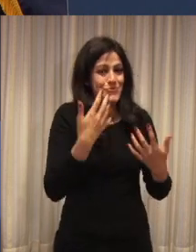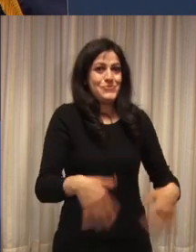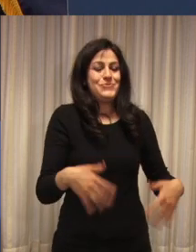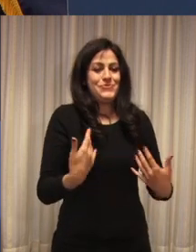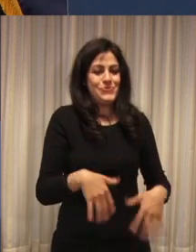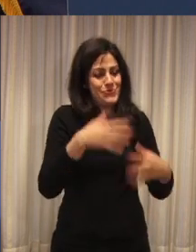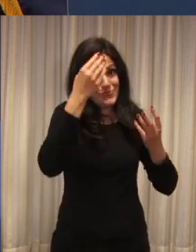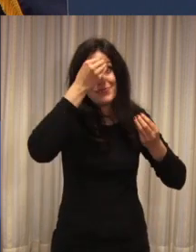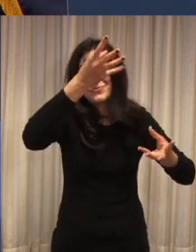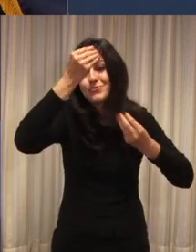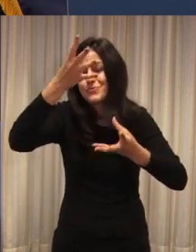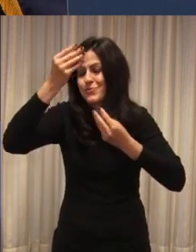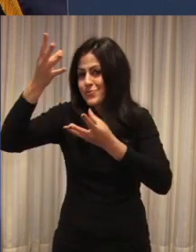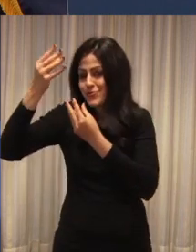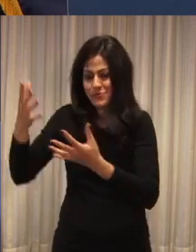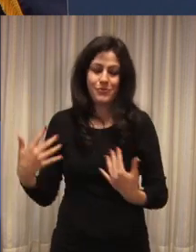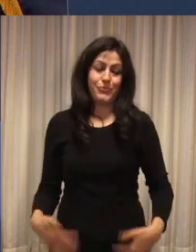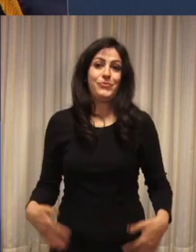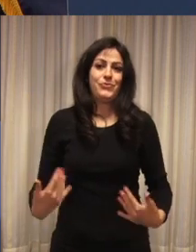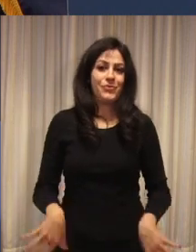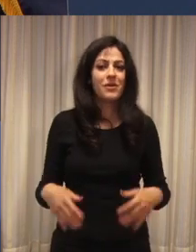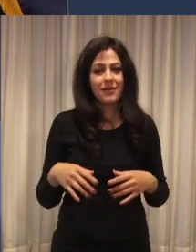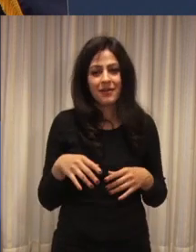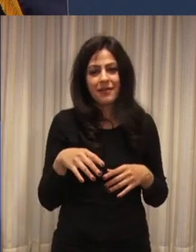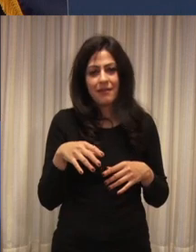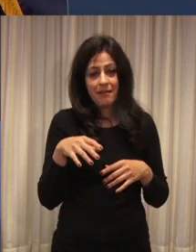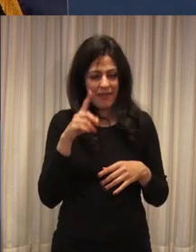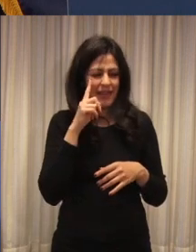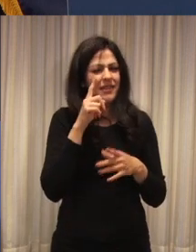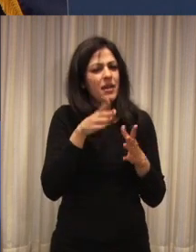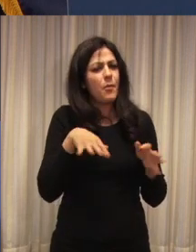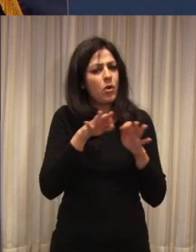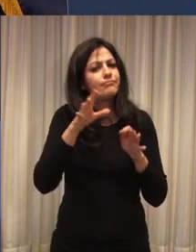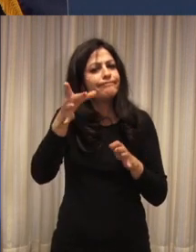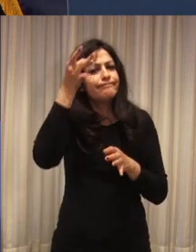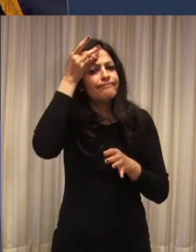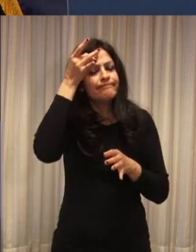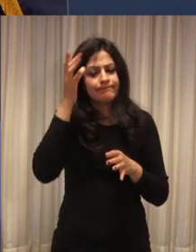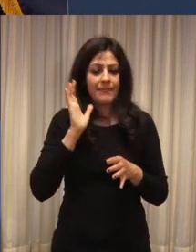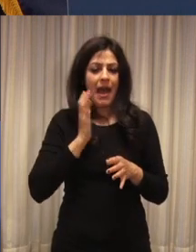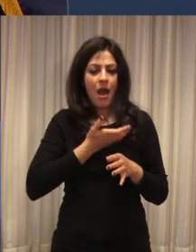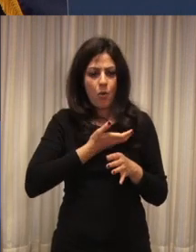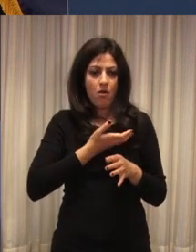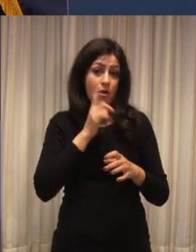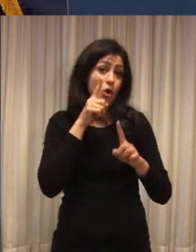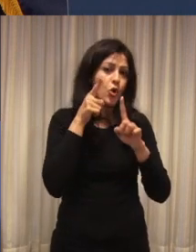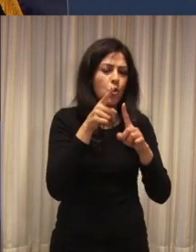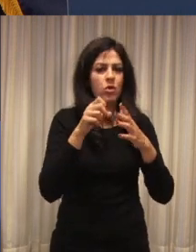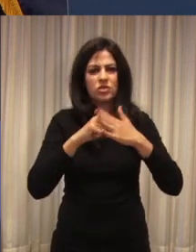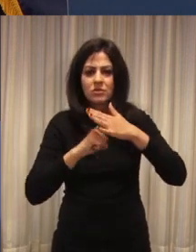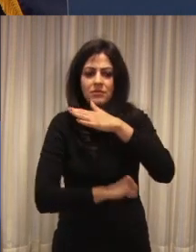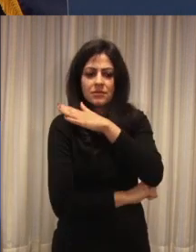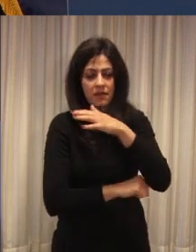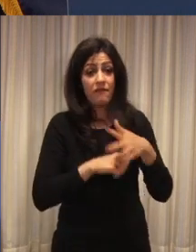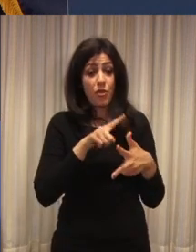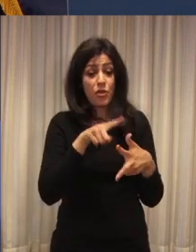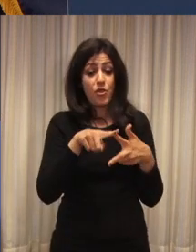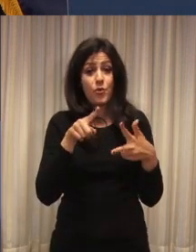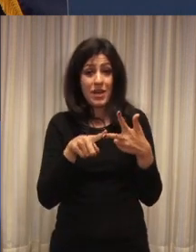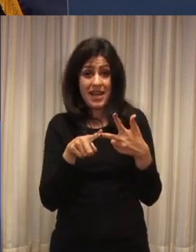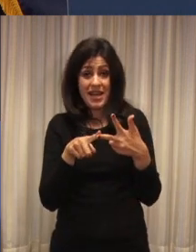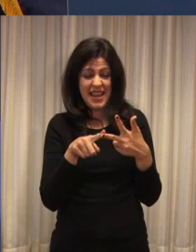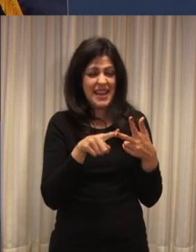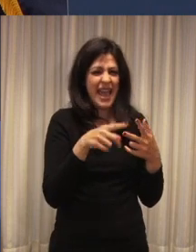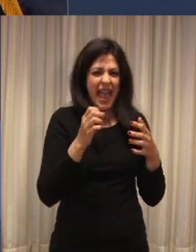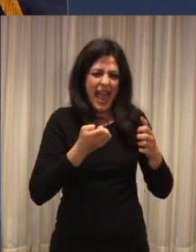pieces there. I think the key thing to understand in terms of our framework, there are three different lines of